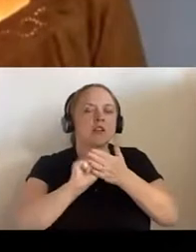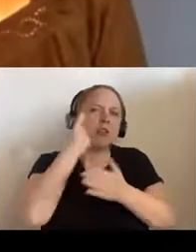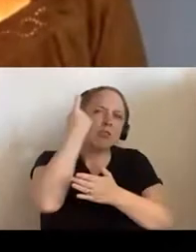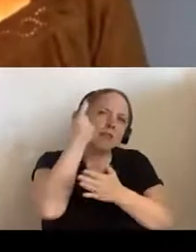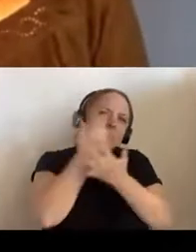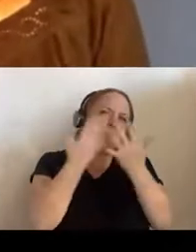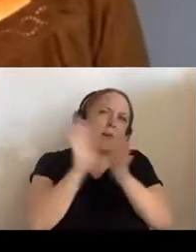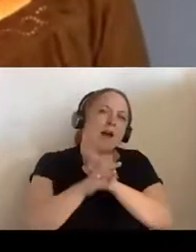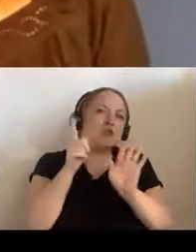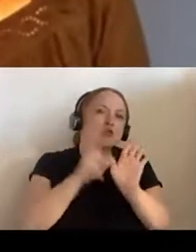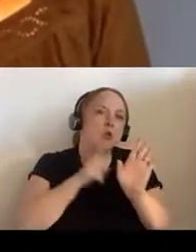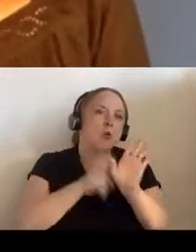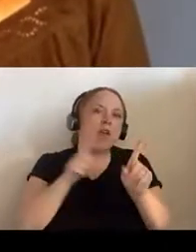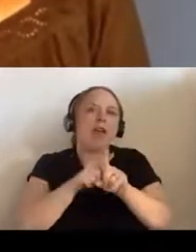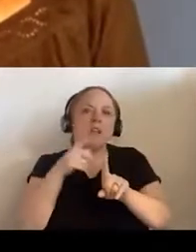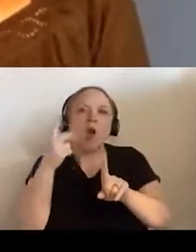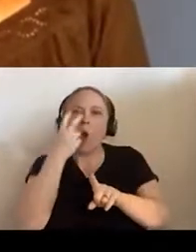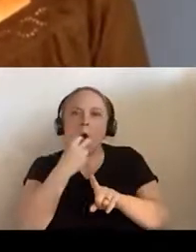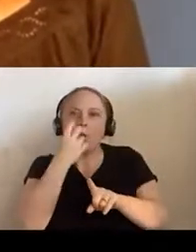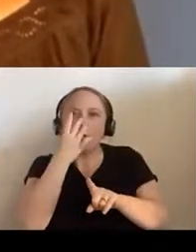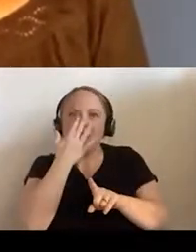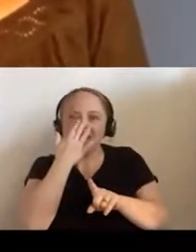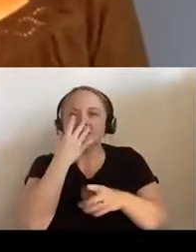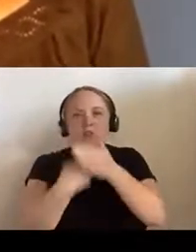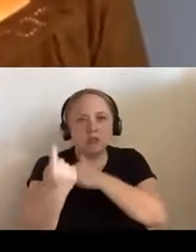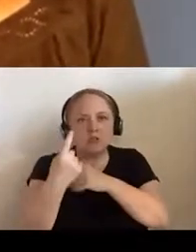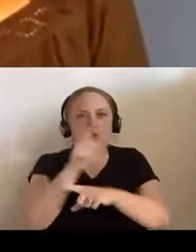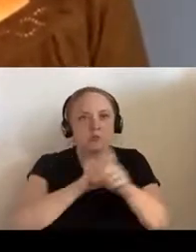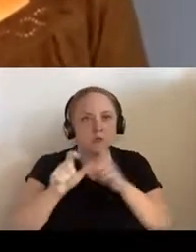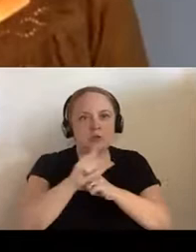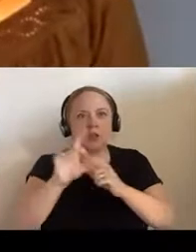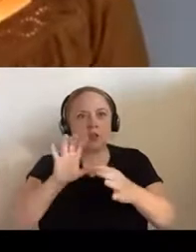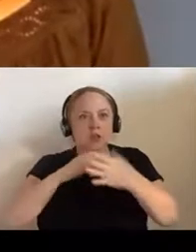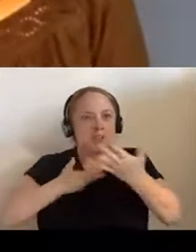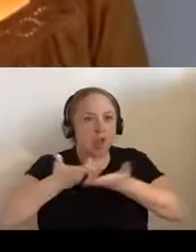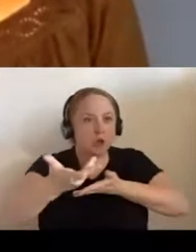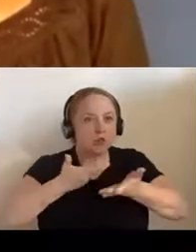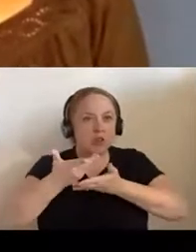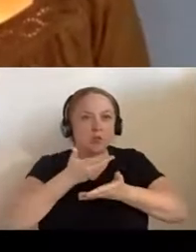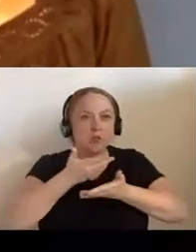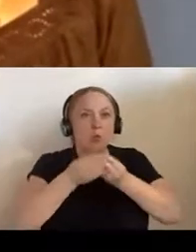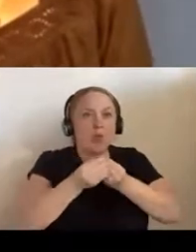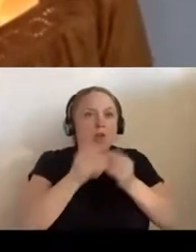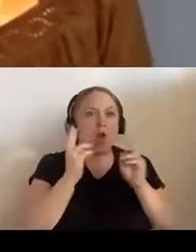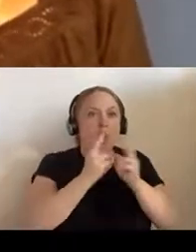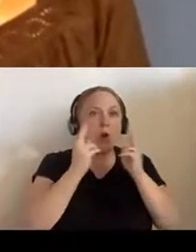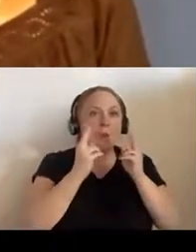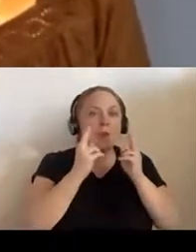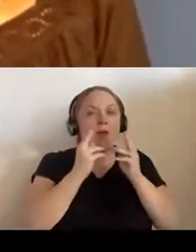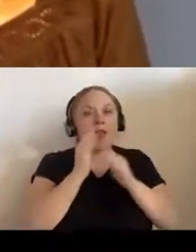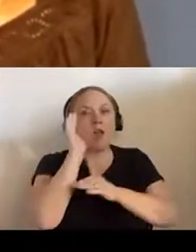age, solitude and community, negotiations with hope, and what it means to look forward to an increasingly wily